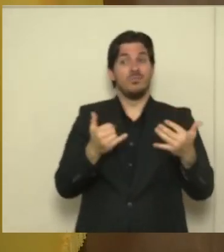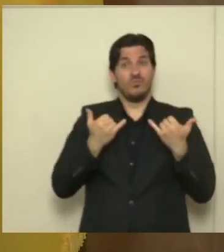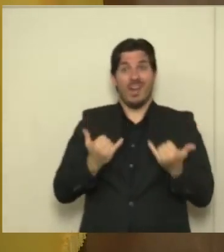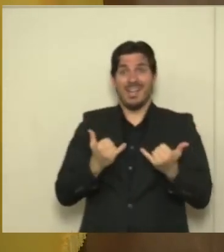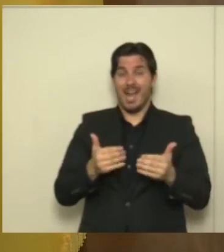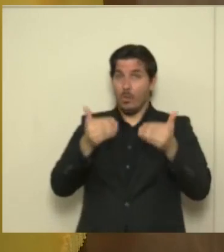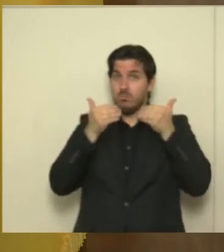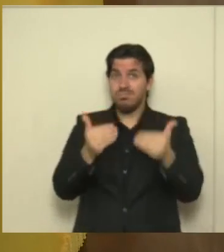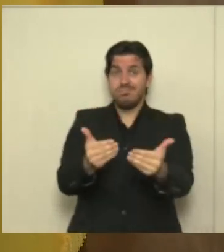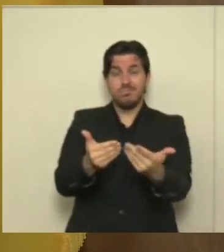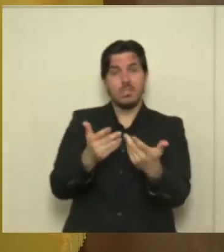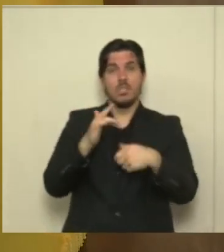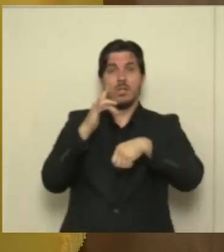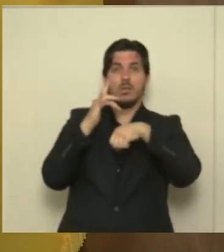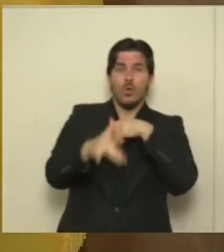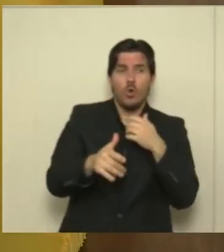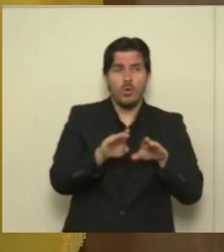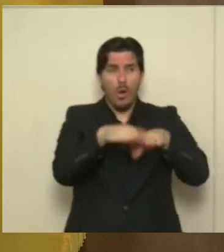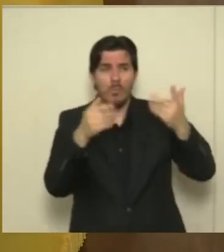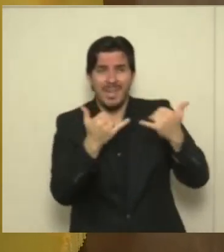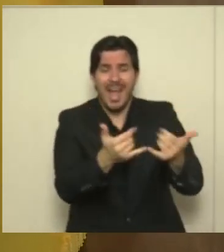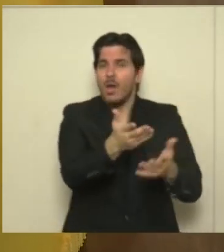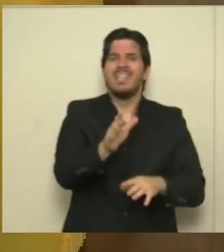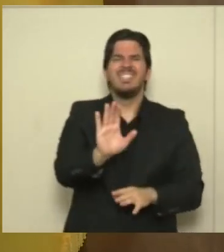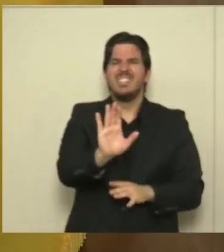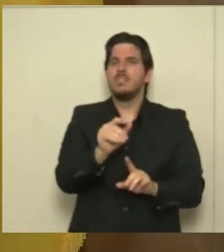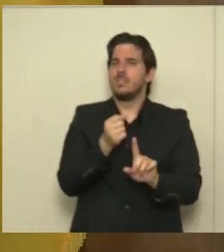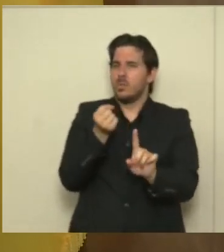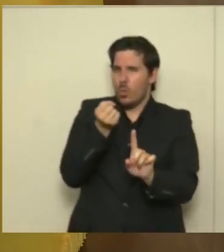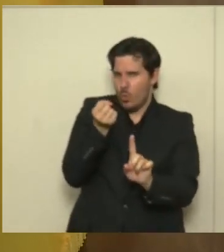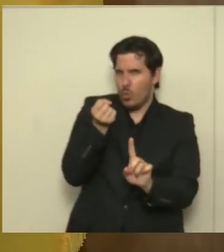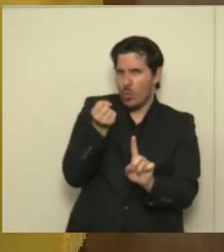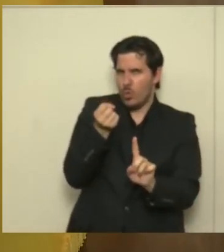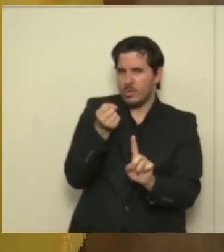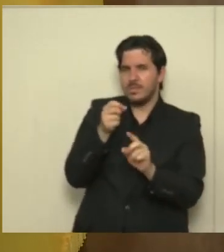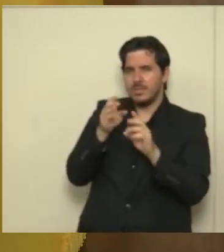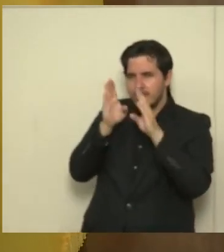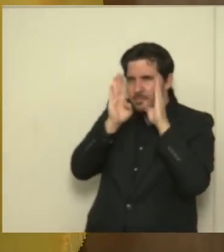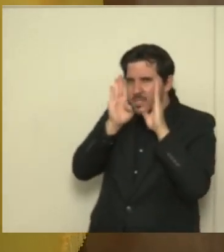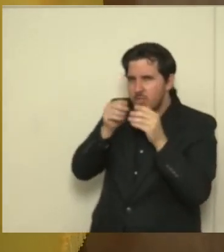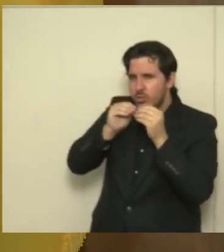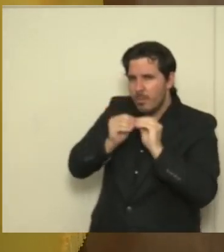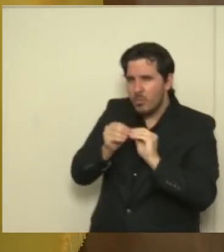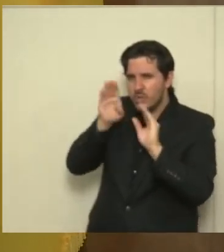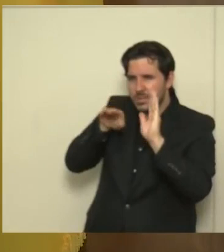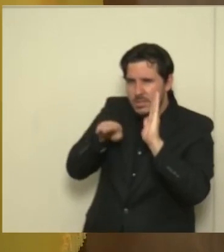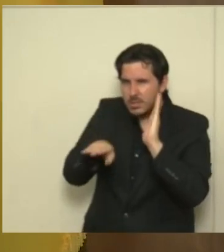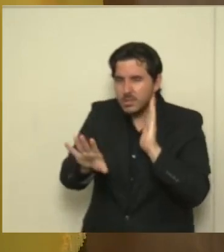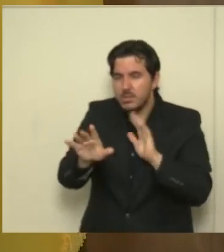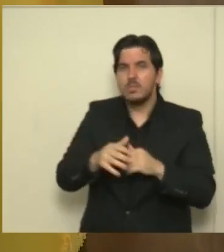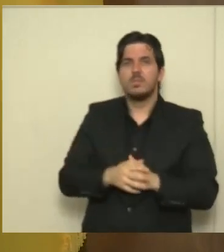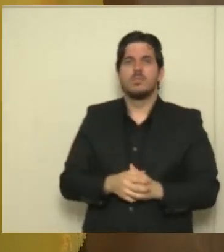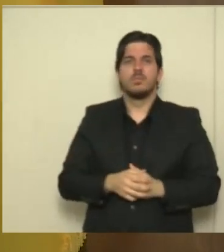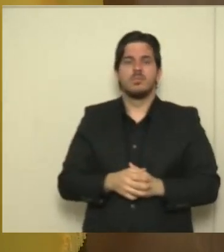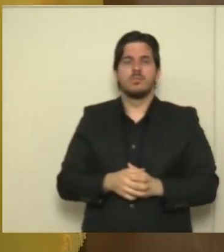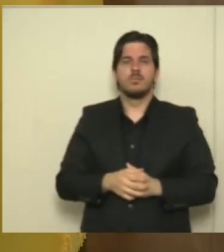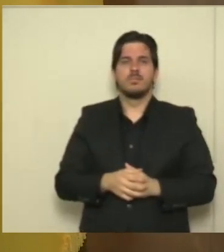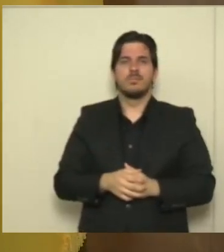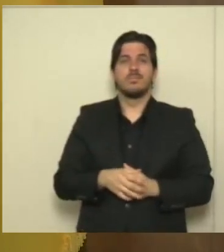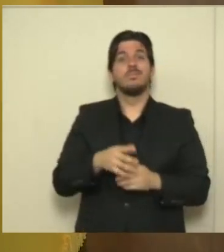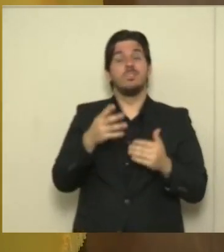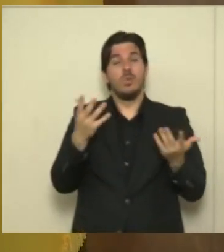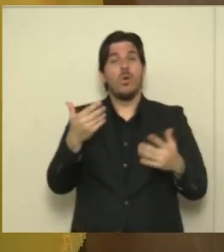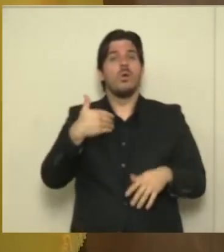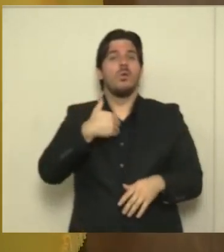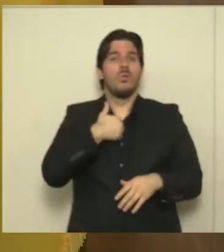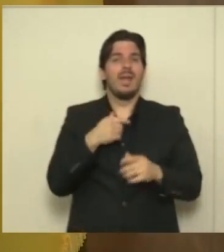the immediate horizon. And that's really the issue. I will tell you this. Given that you have tribal gaming,